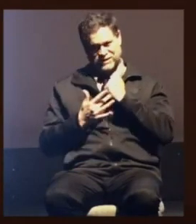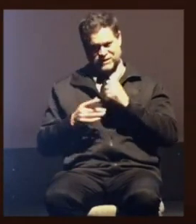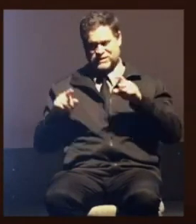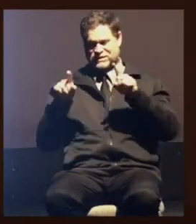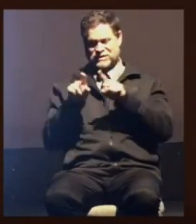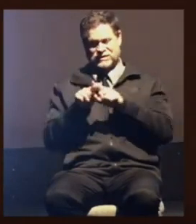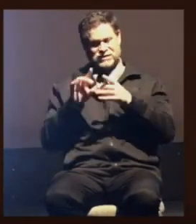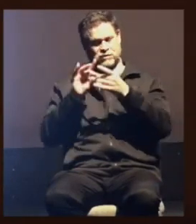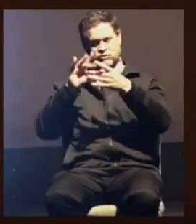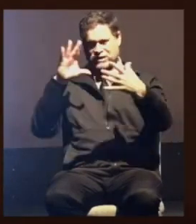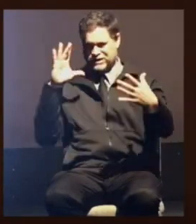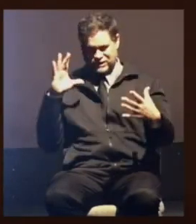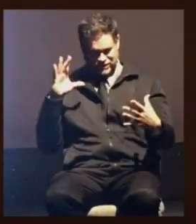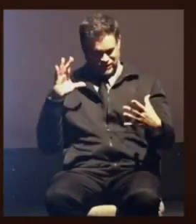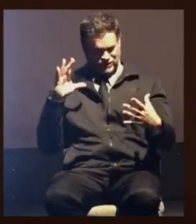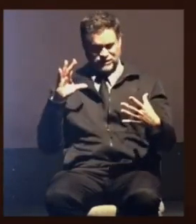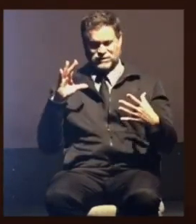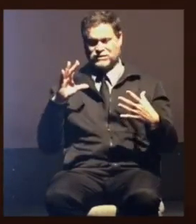same release.